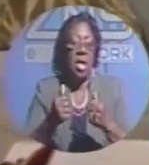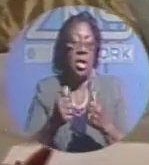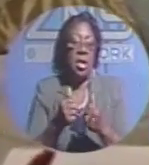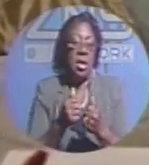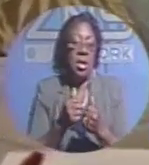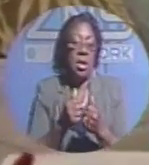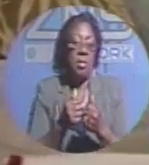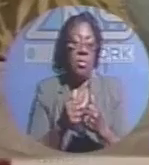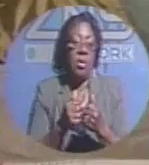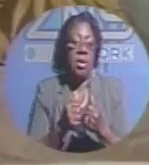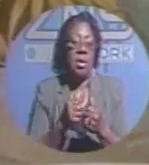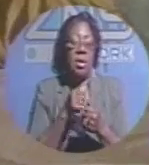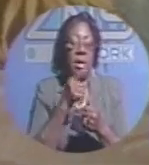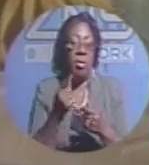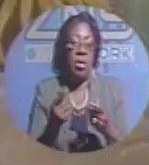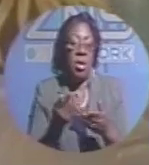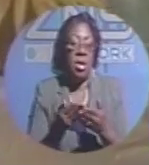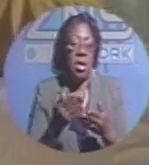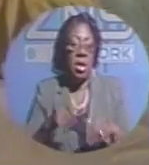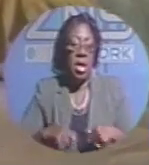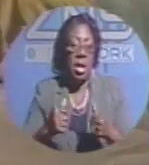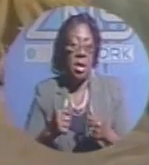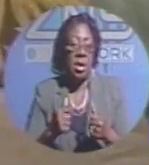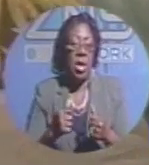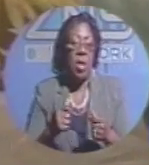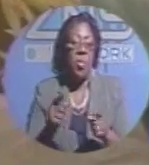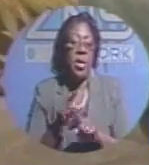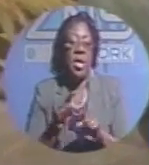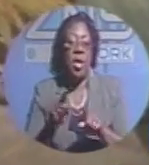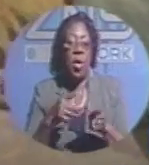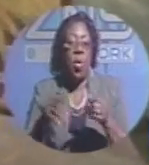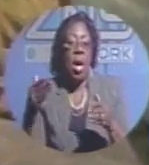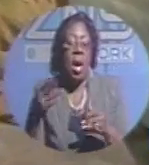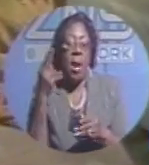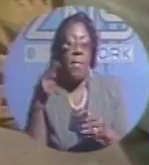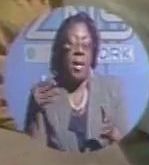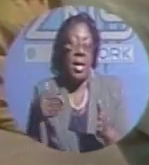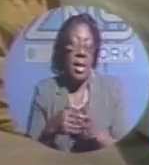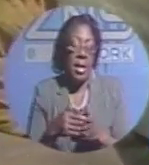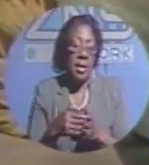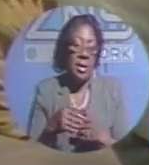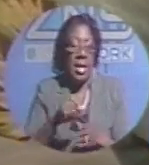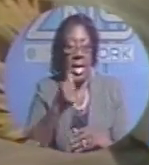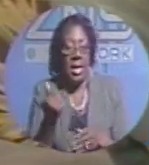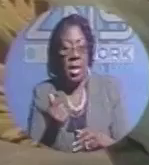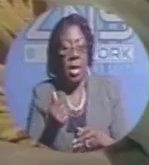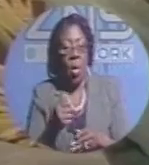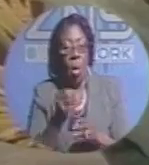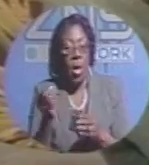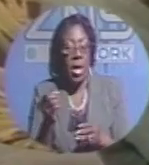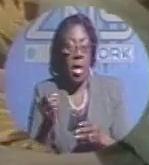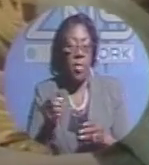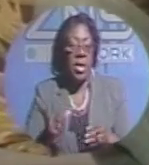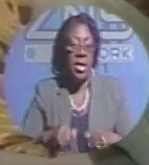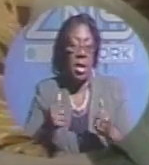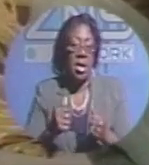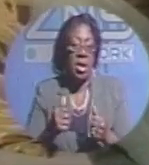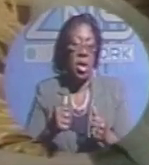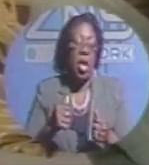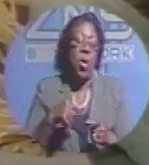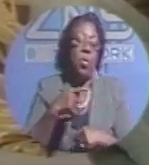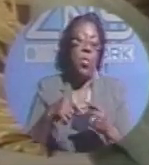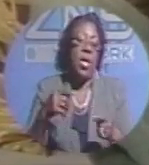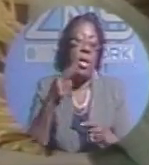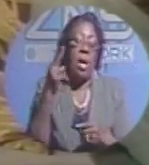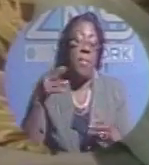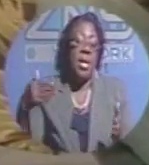great challenge. We didn't just go up against any ordinary candidate. We went up against the Prime Minister, then Prime